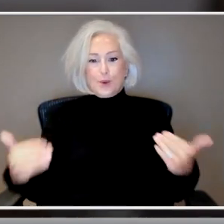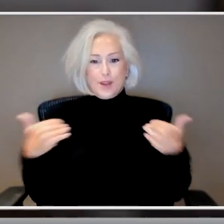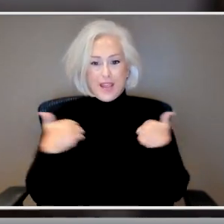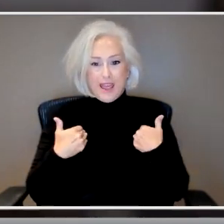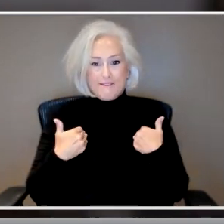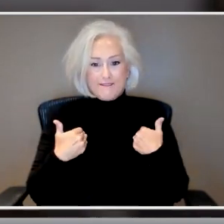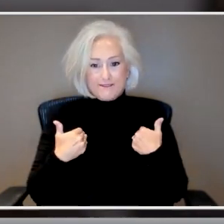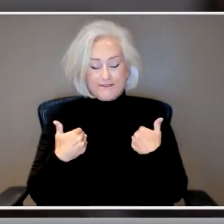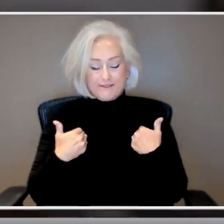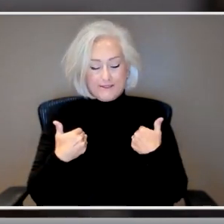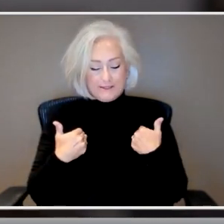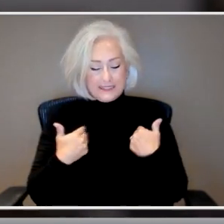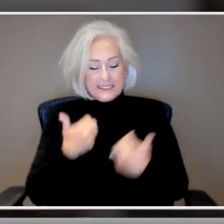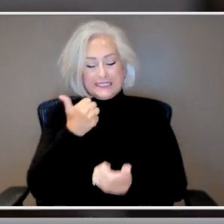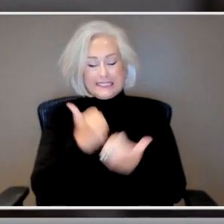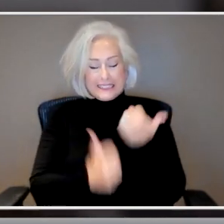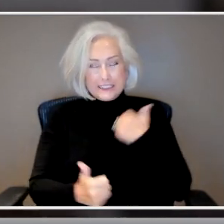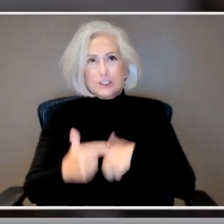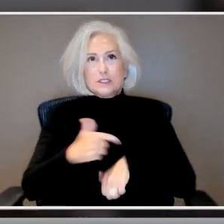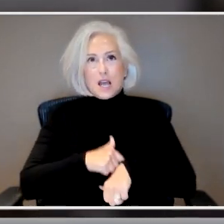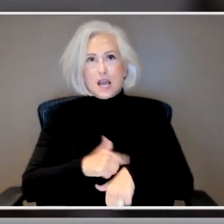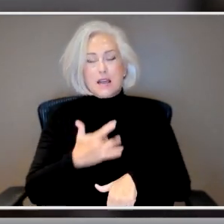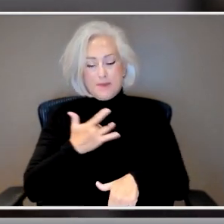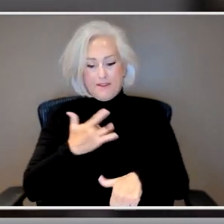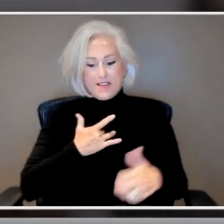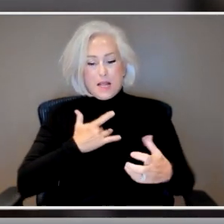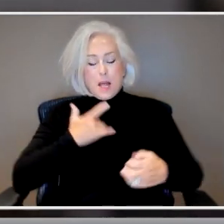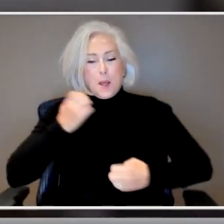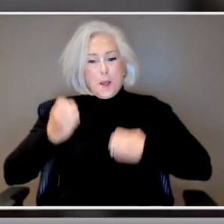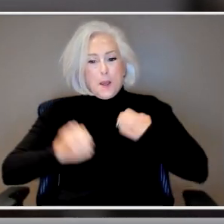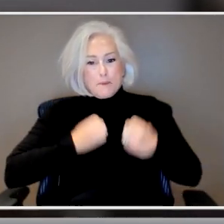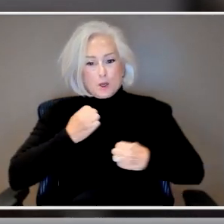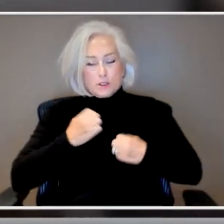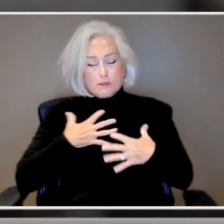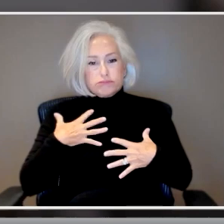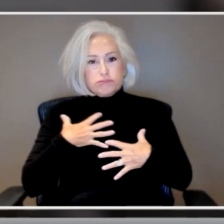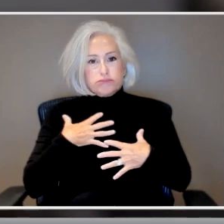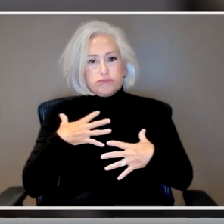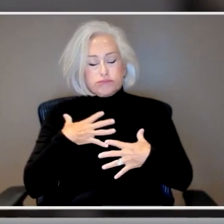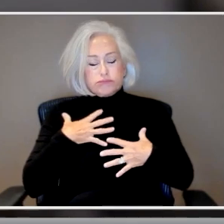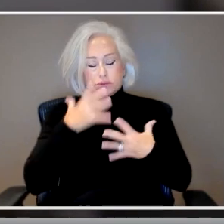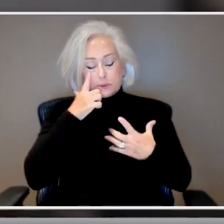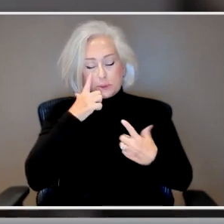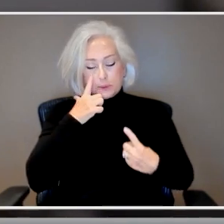emotionally to think that they saved me.